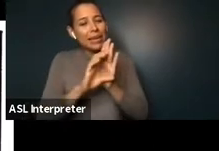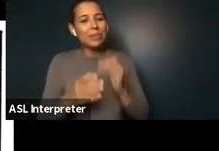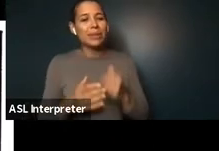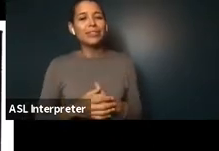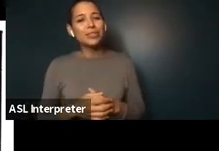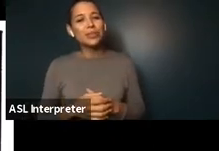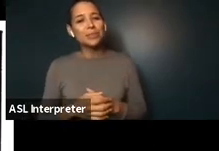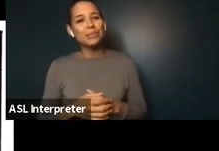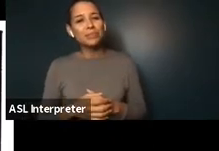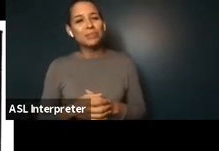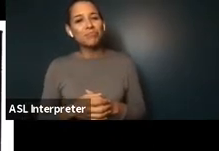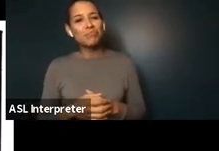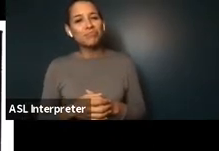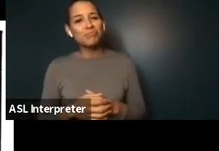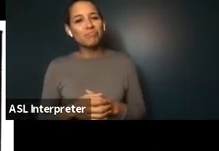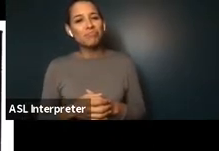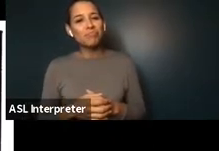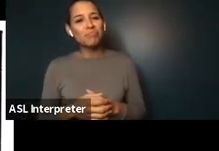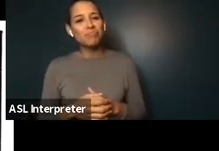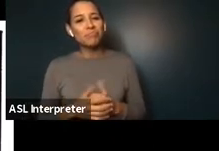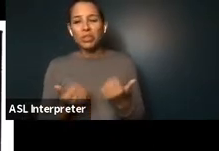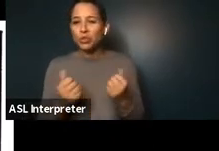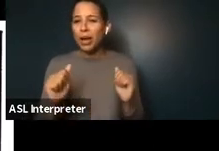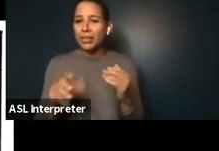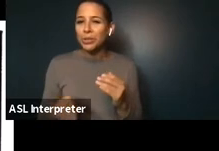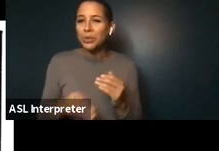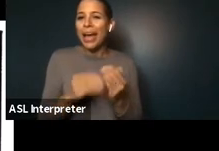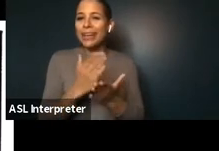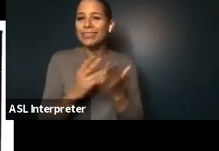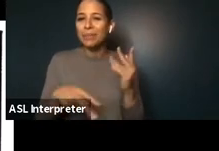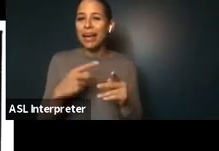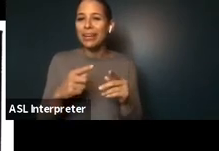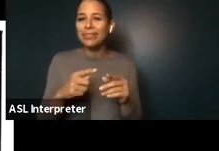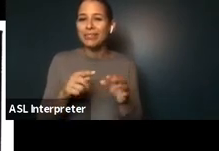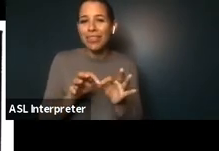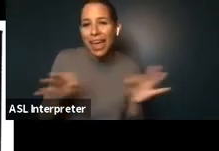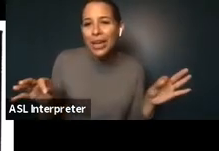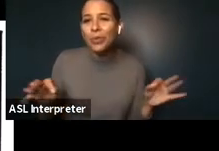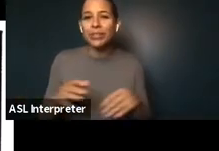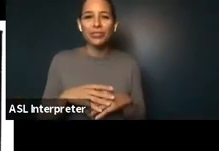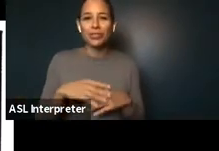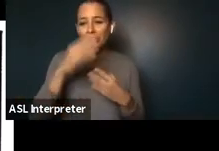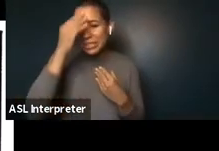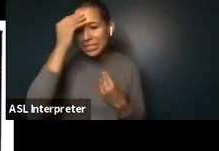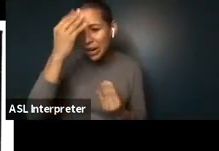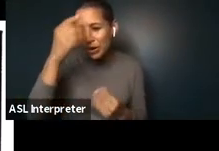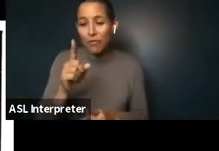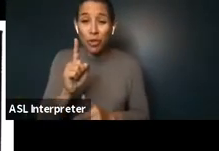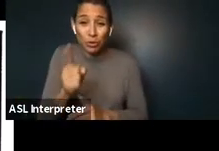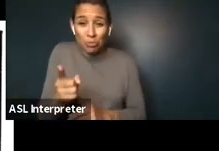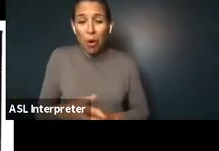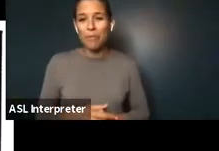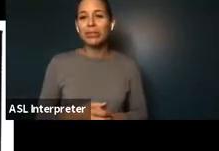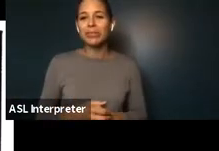some kind of language or some material for those moments that feel very significant, but don't